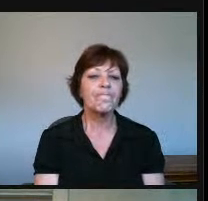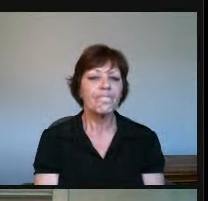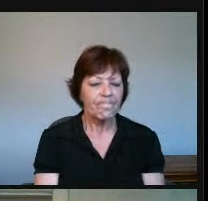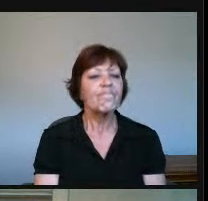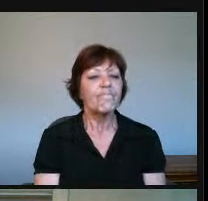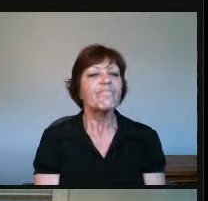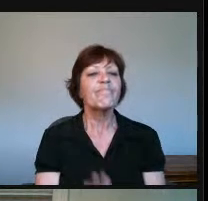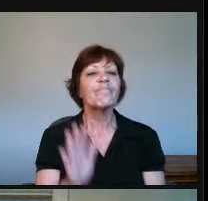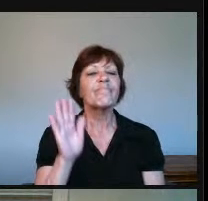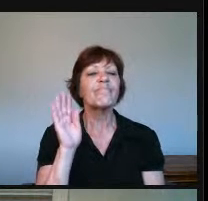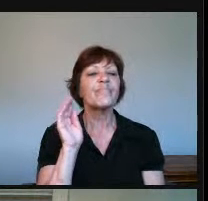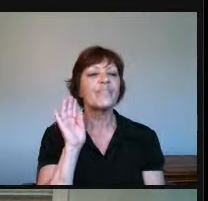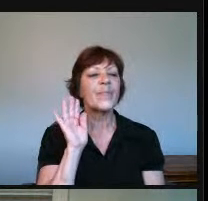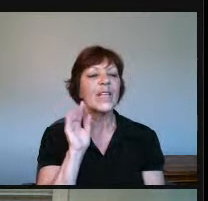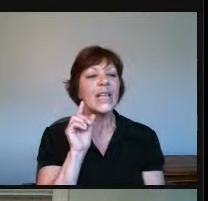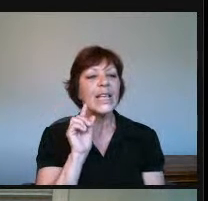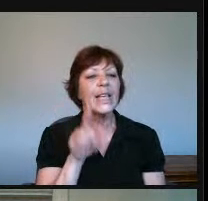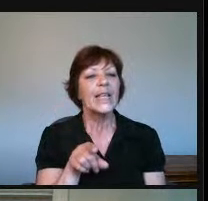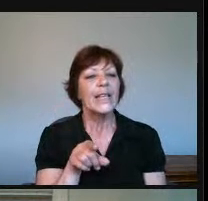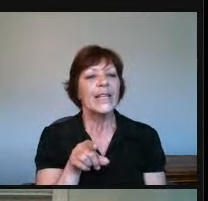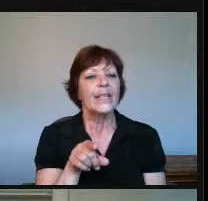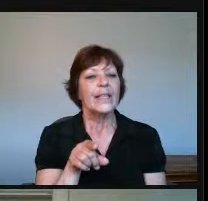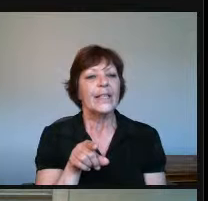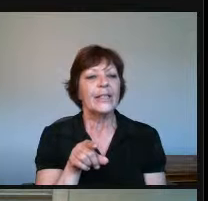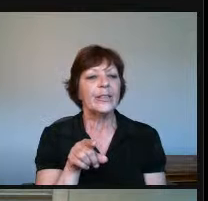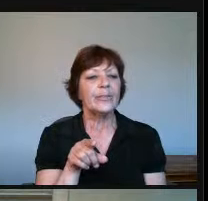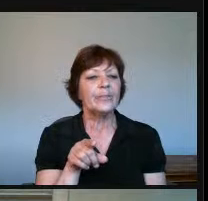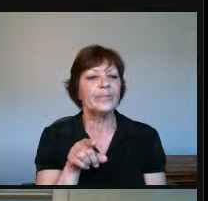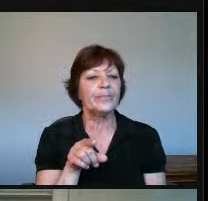Yeah, okay, this is the order of the